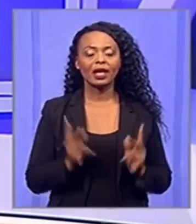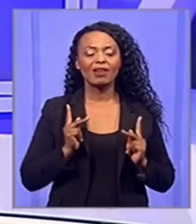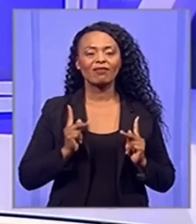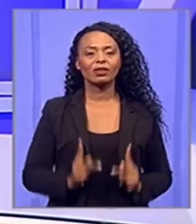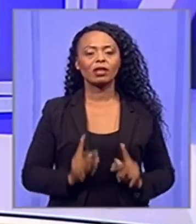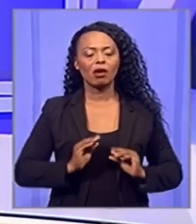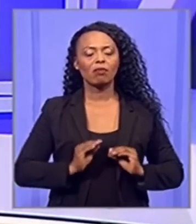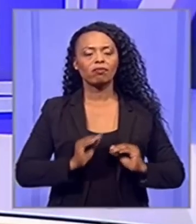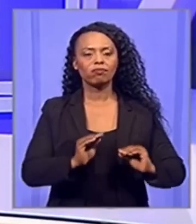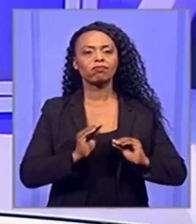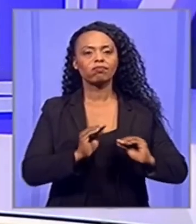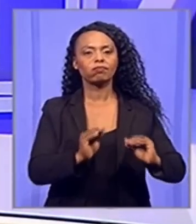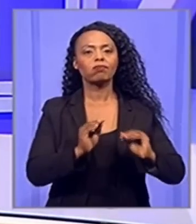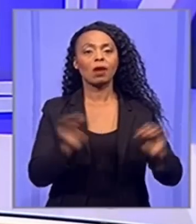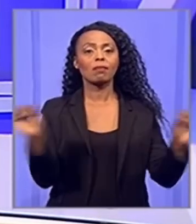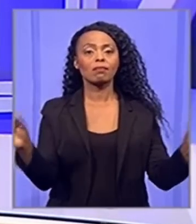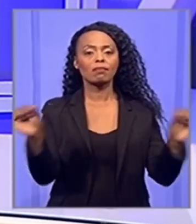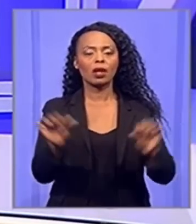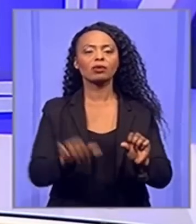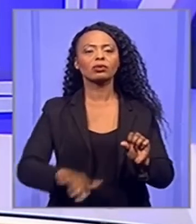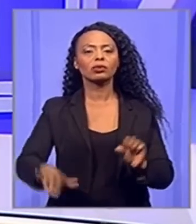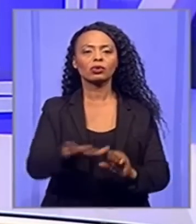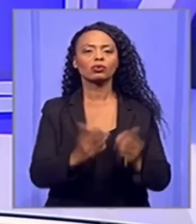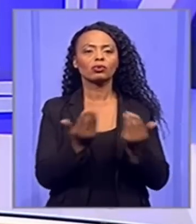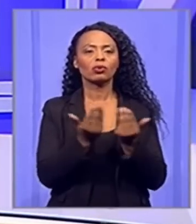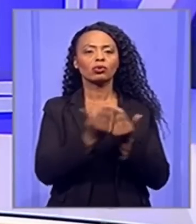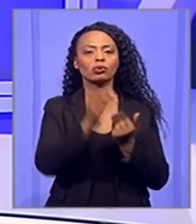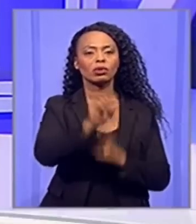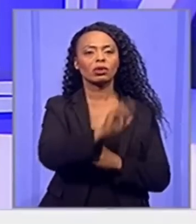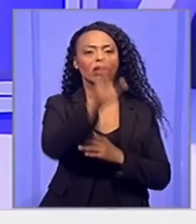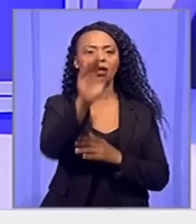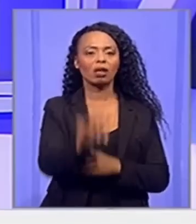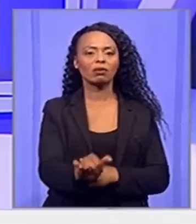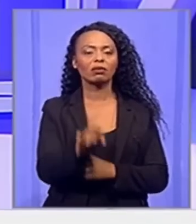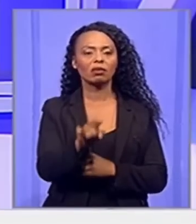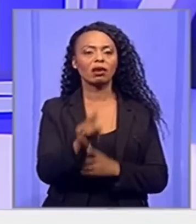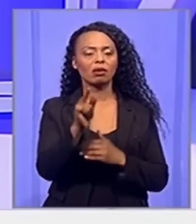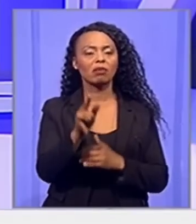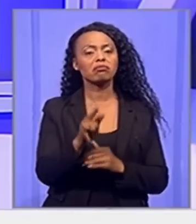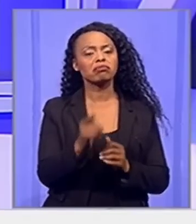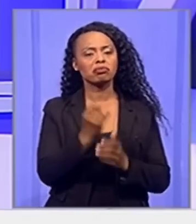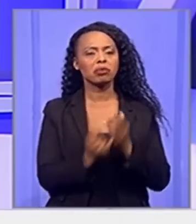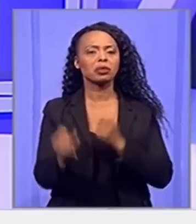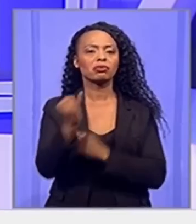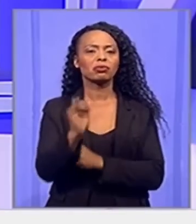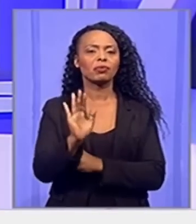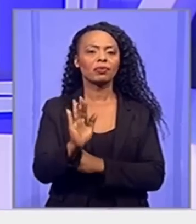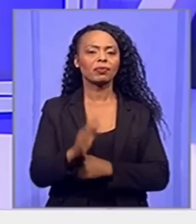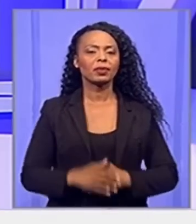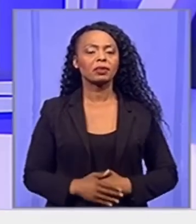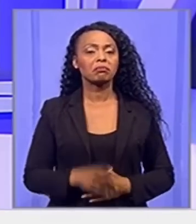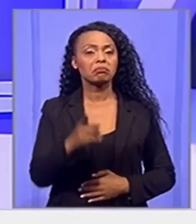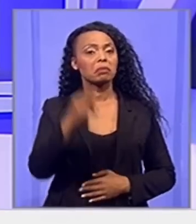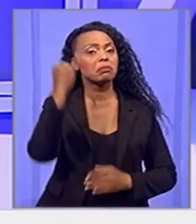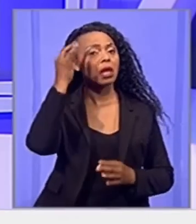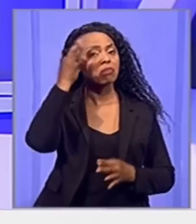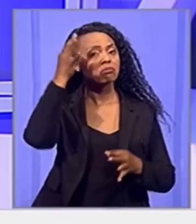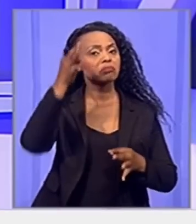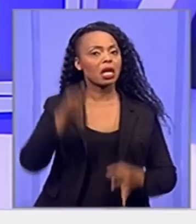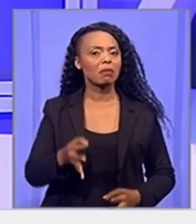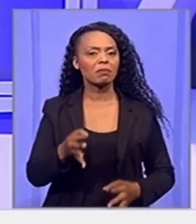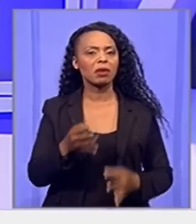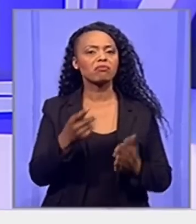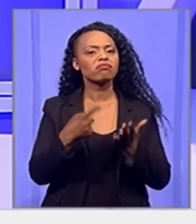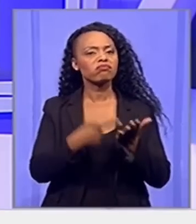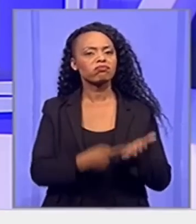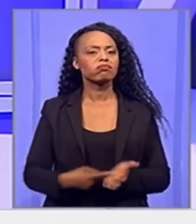Physical education tlile go busediwa kwa dikolong tsa Afrika Borwa jaaka serutwa se se ikemetseng. Se ke nngwe ya ditshwetso tse di tserweng kwa